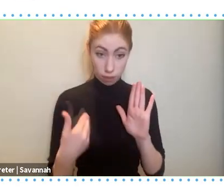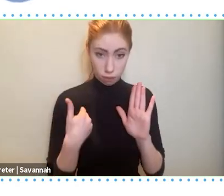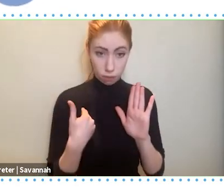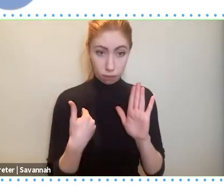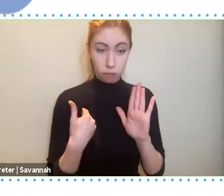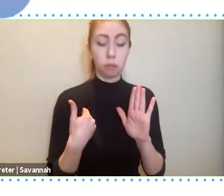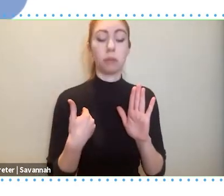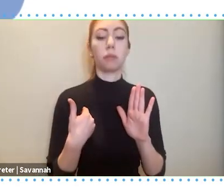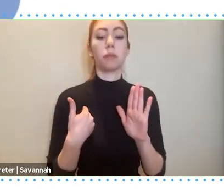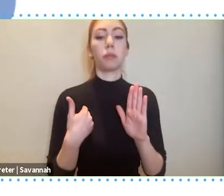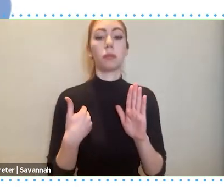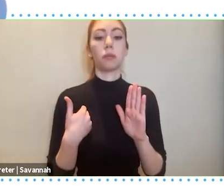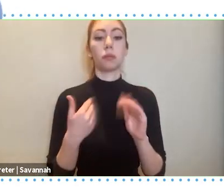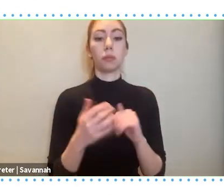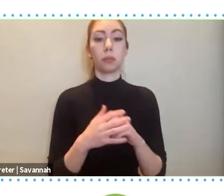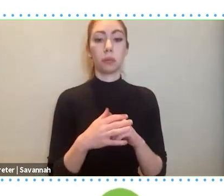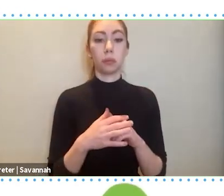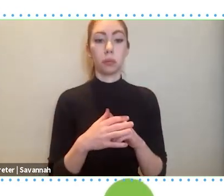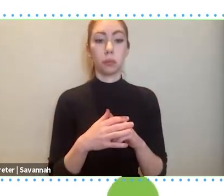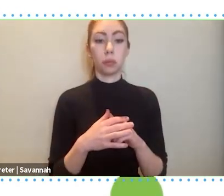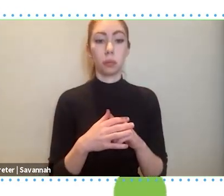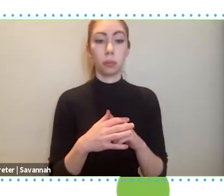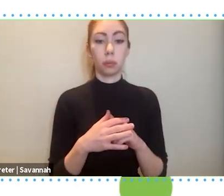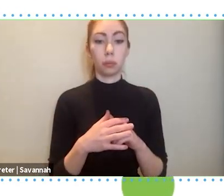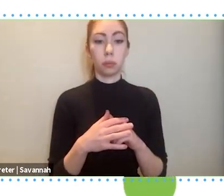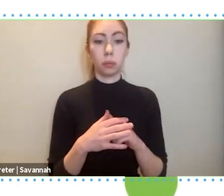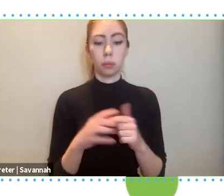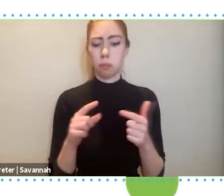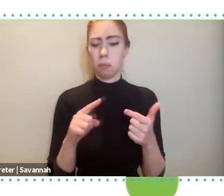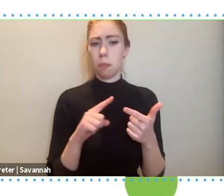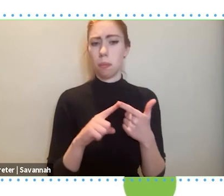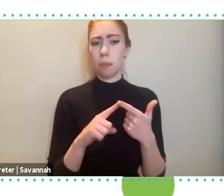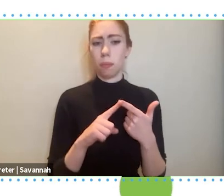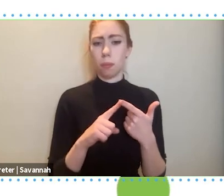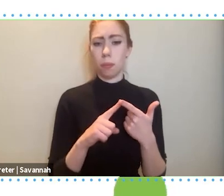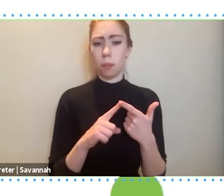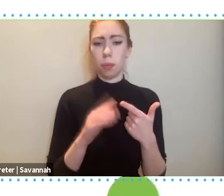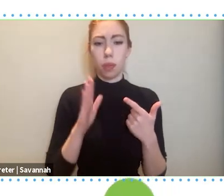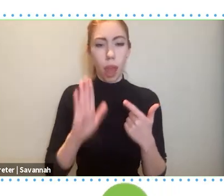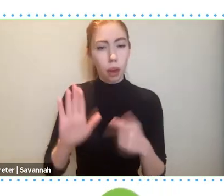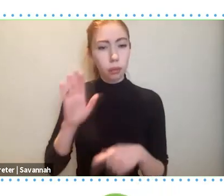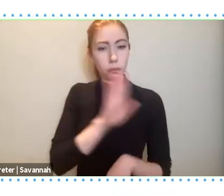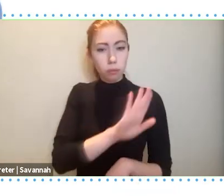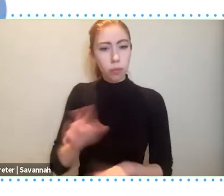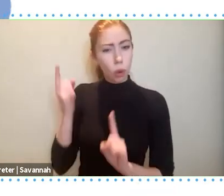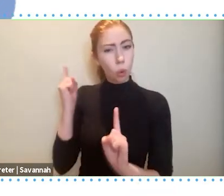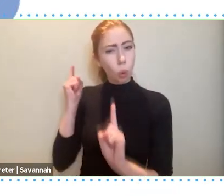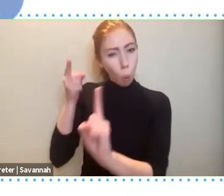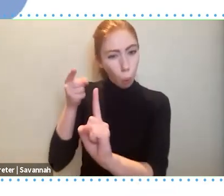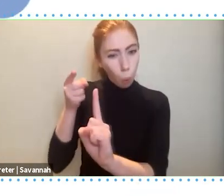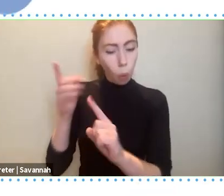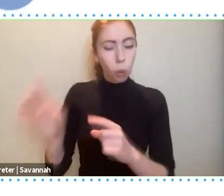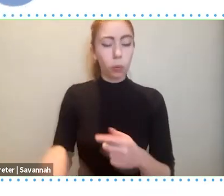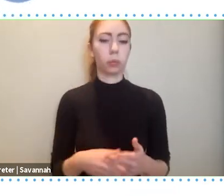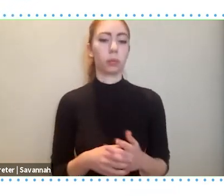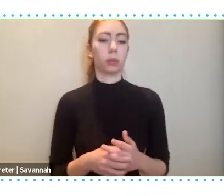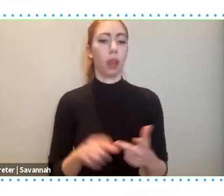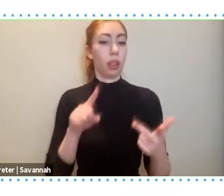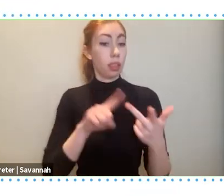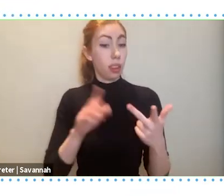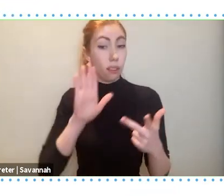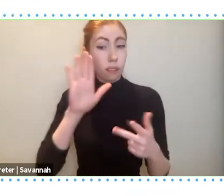organization, and trying to align the purpose of board governance and in a way that supports the mission, the mandate, and the values